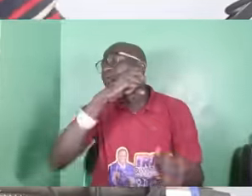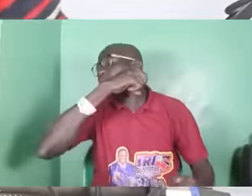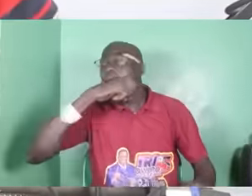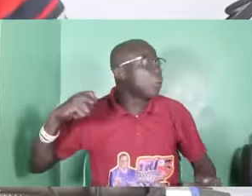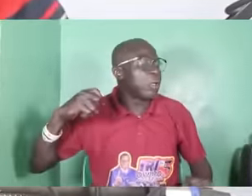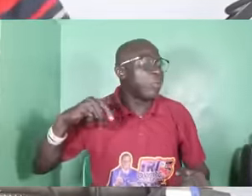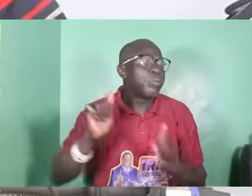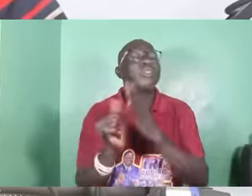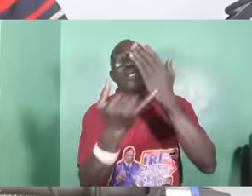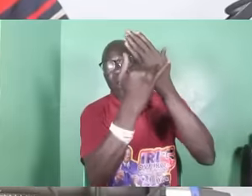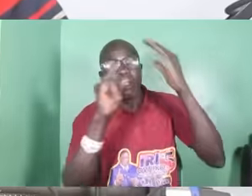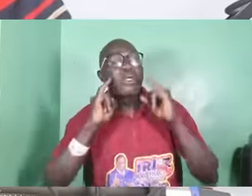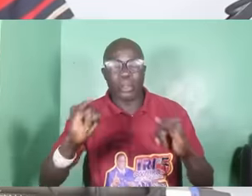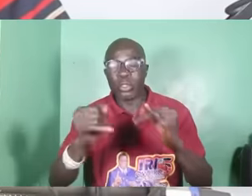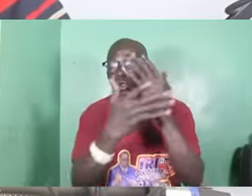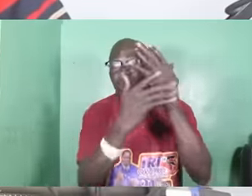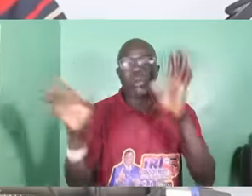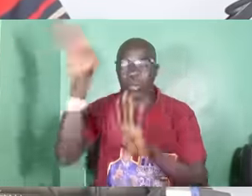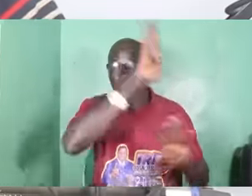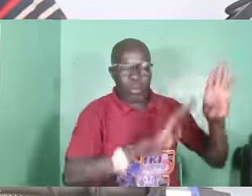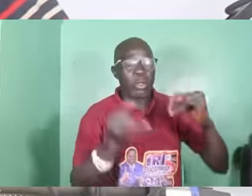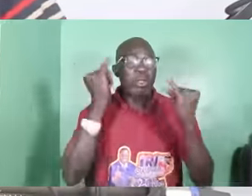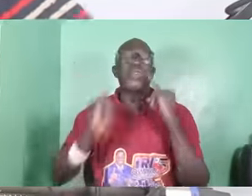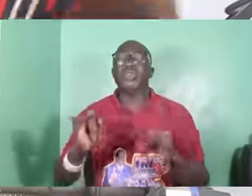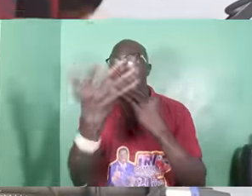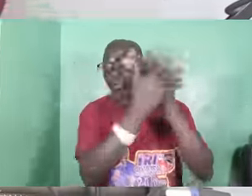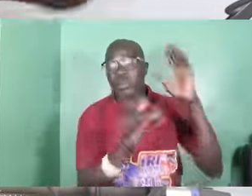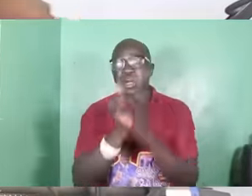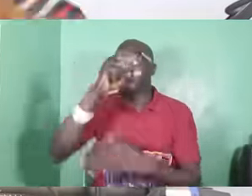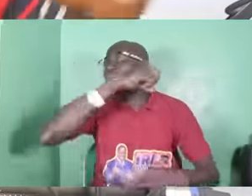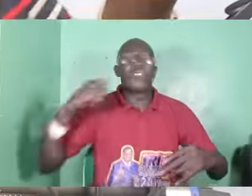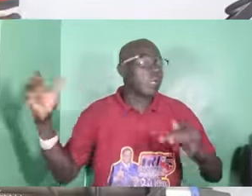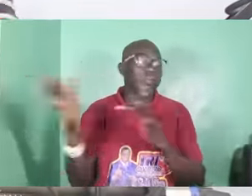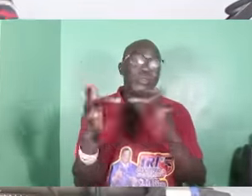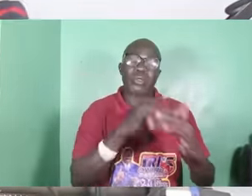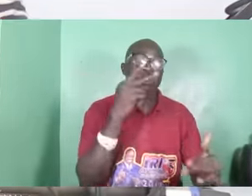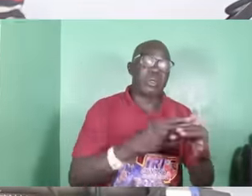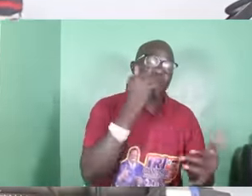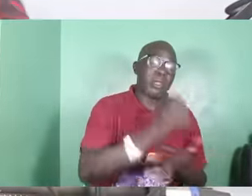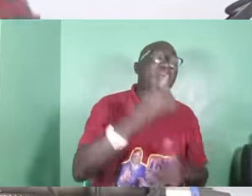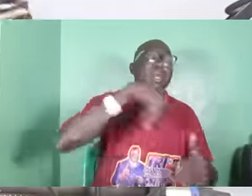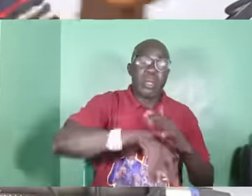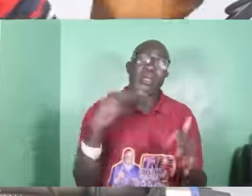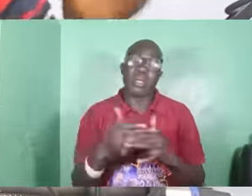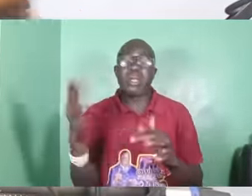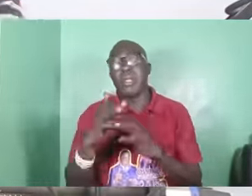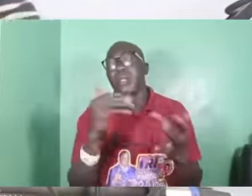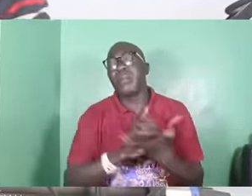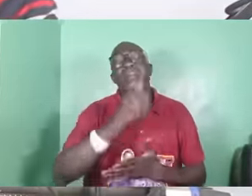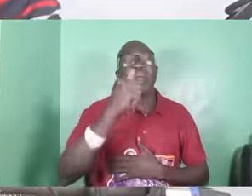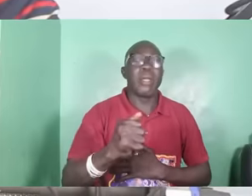It's so good yet. That is your battle. What is so good yet? The source of the world. What's better? And the name of the Lord.